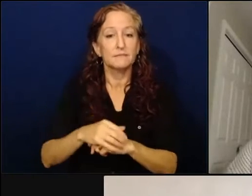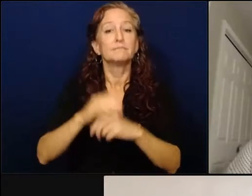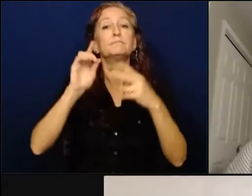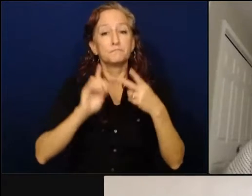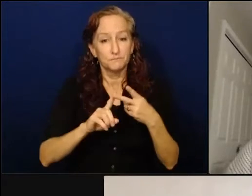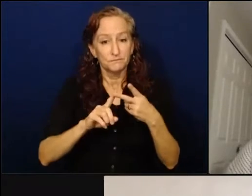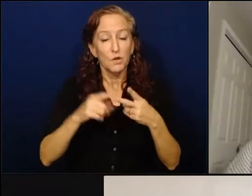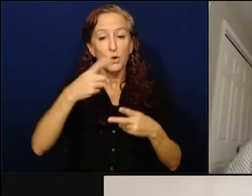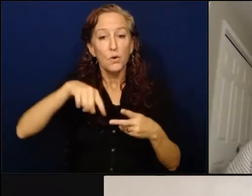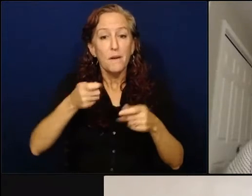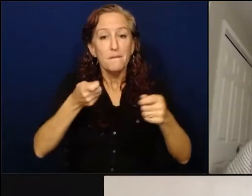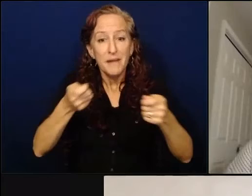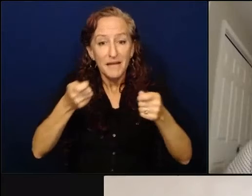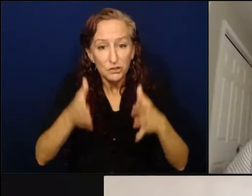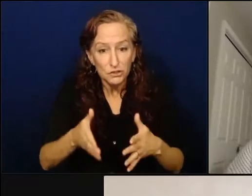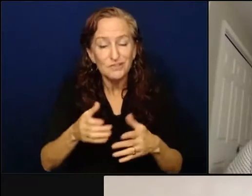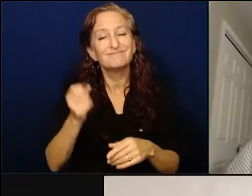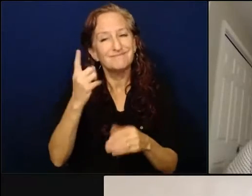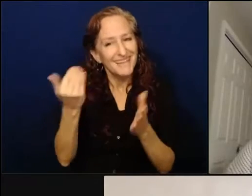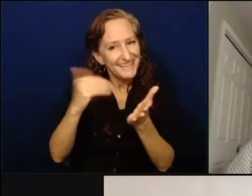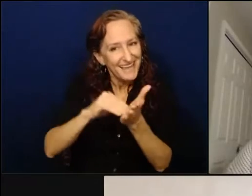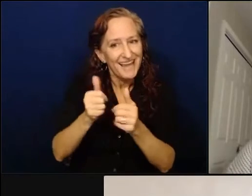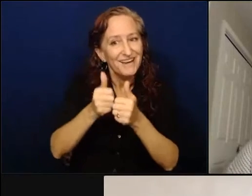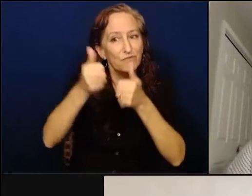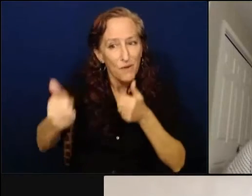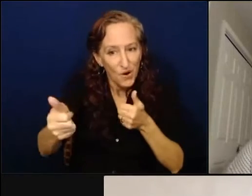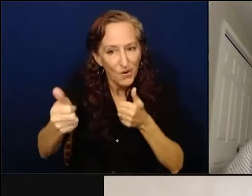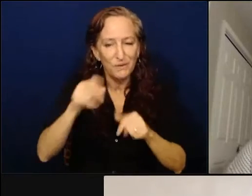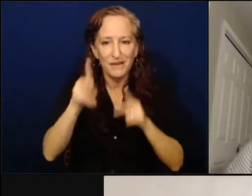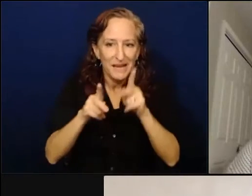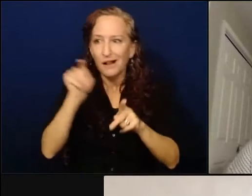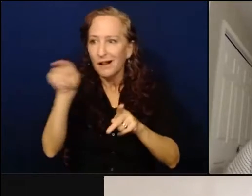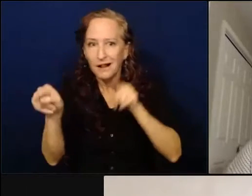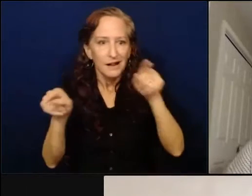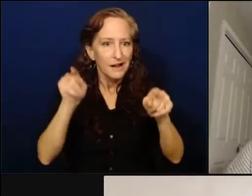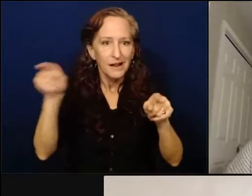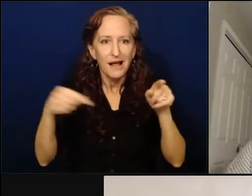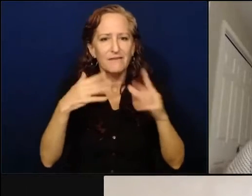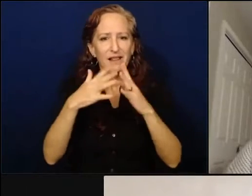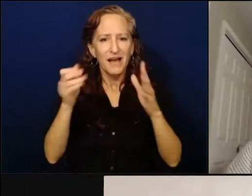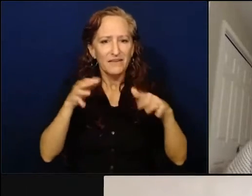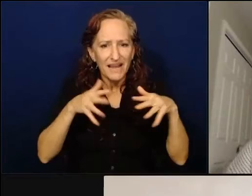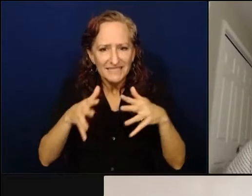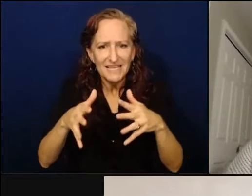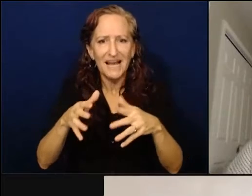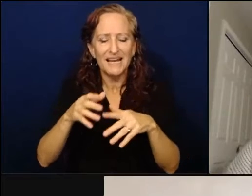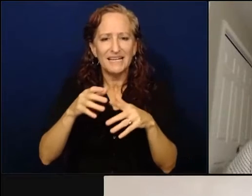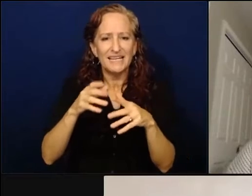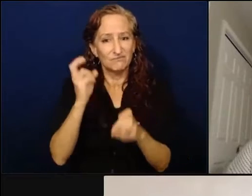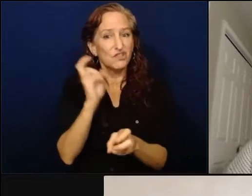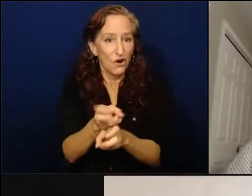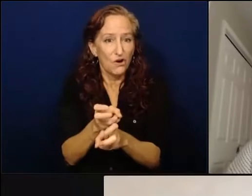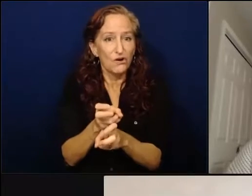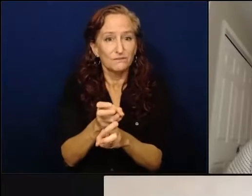good manager when you are fully remote and people are distributed and there's a lot of, anxiety and concern about what's going on in the broader world is tough.